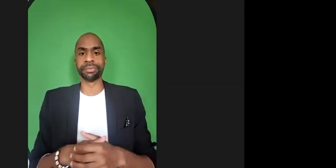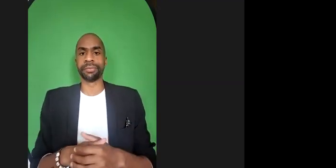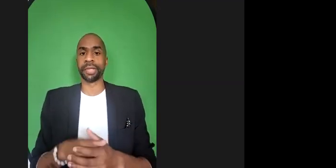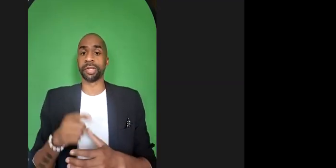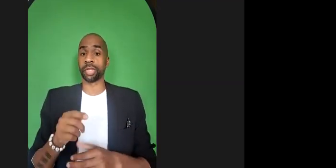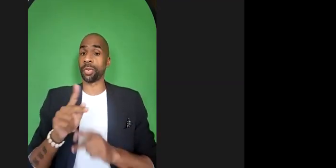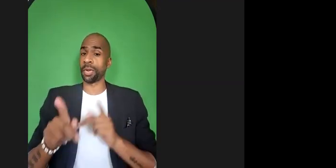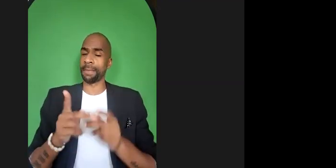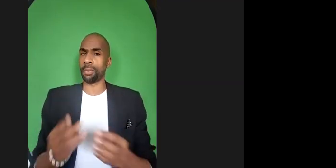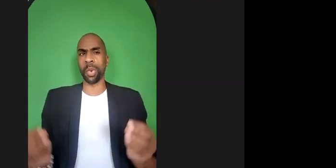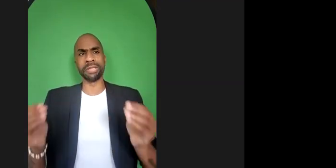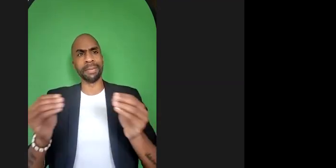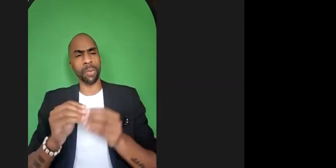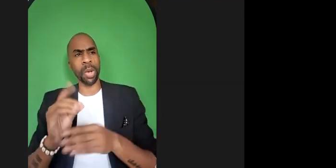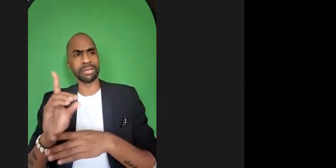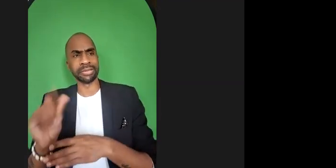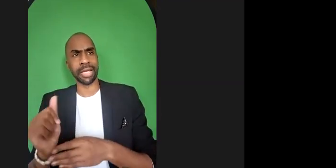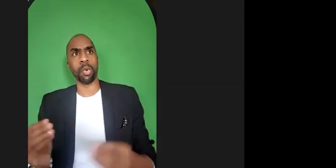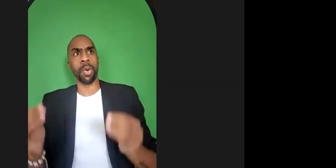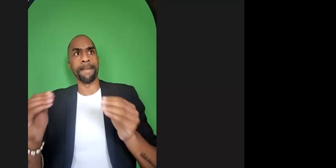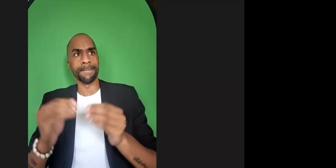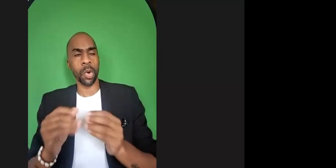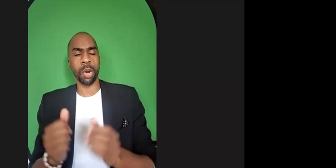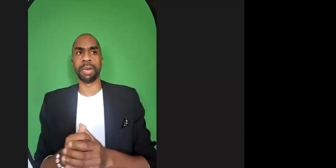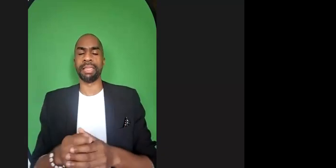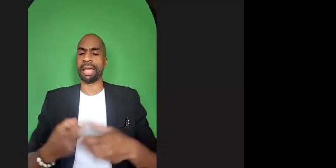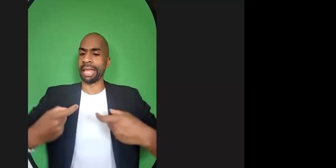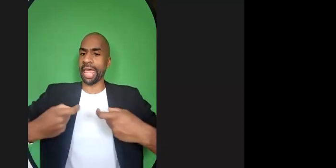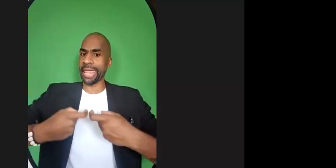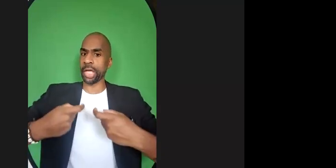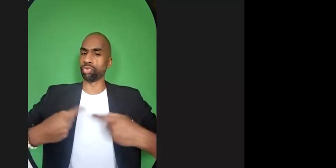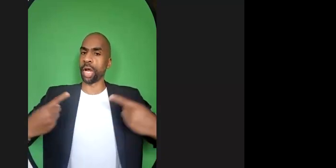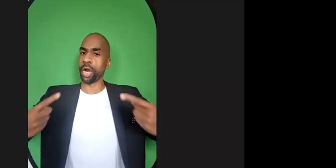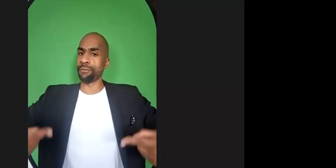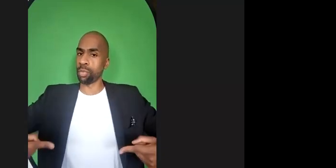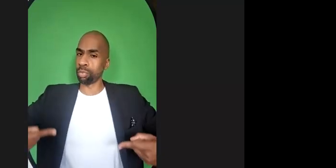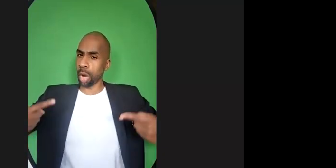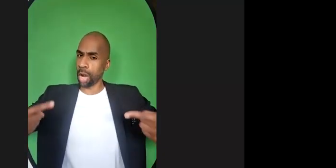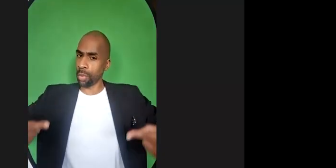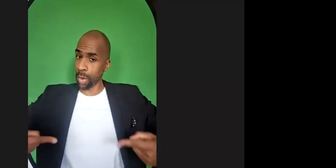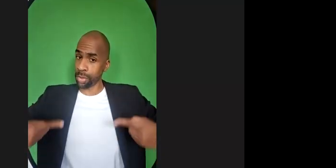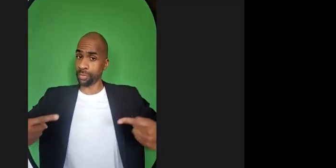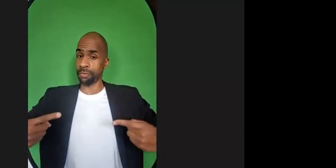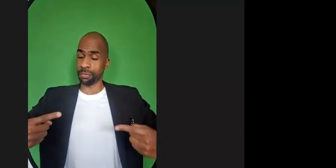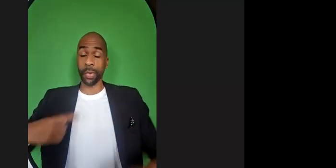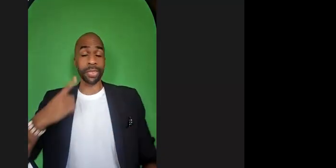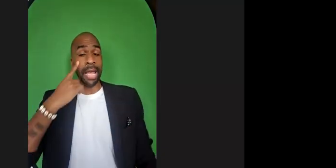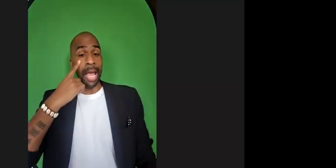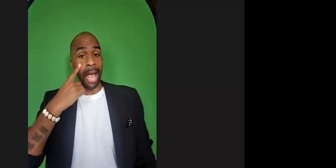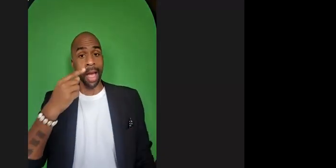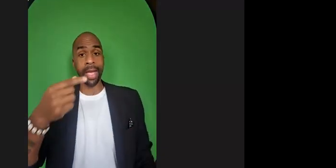more disabled. So the powered wheelchairs and the eye gaze technology, it's fascinating in ALS that